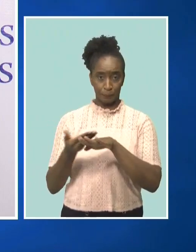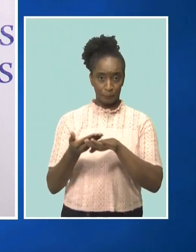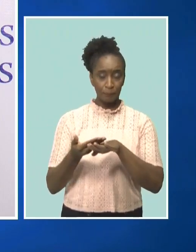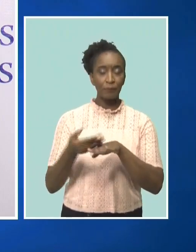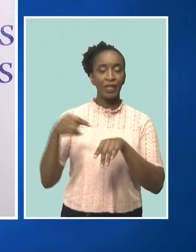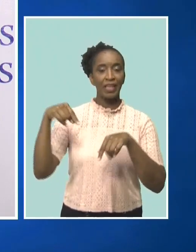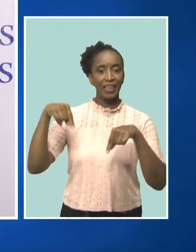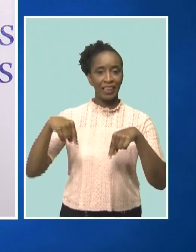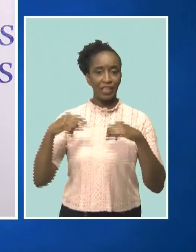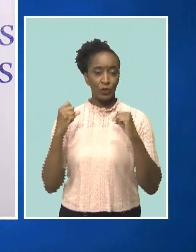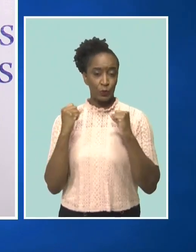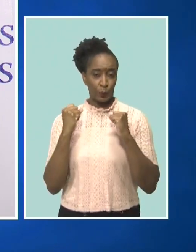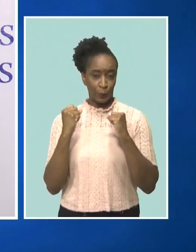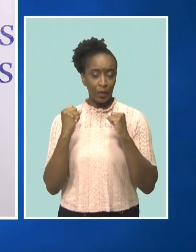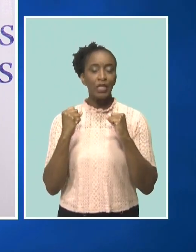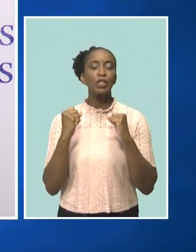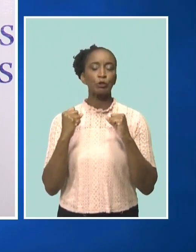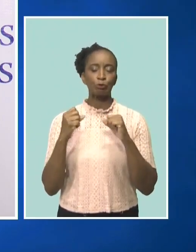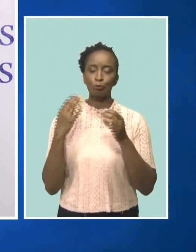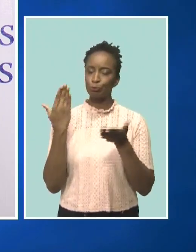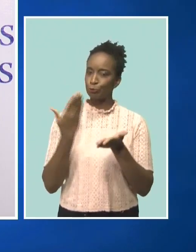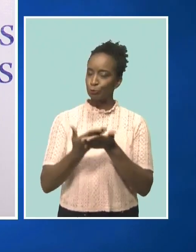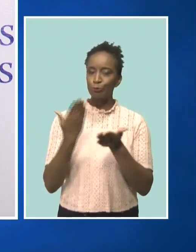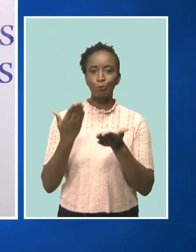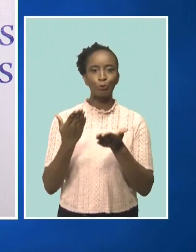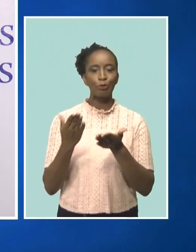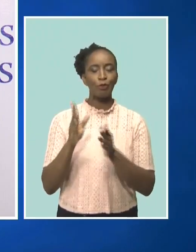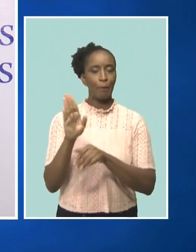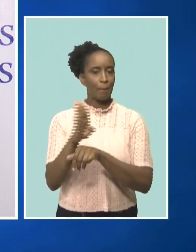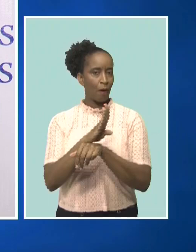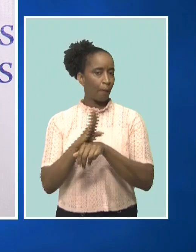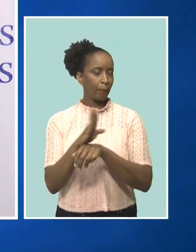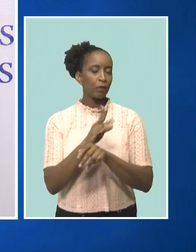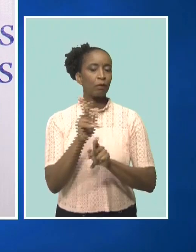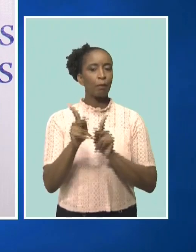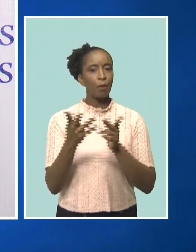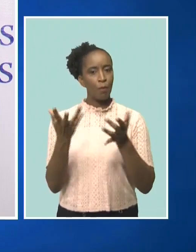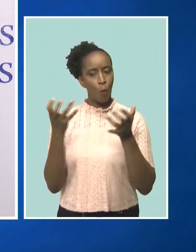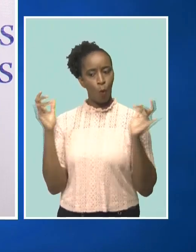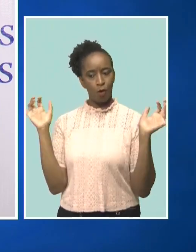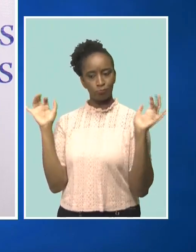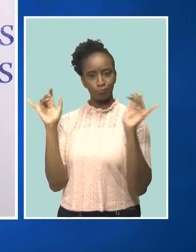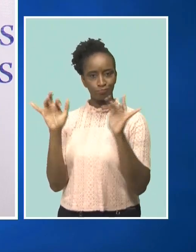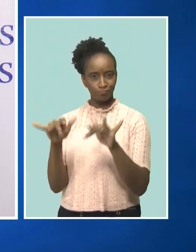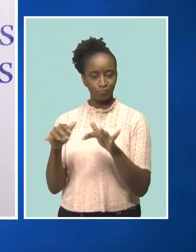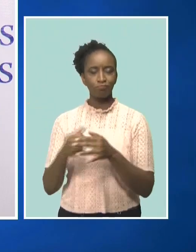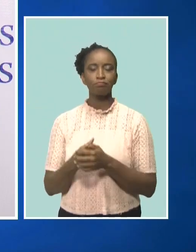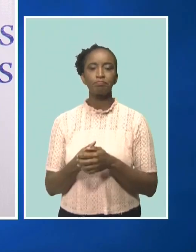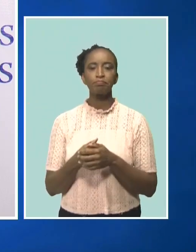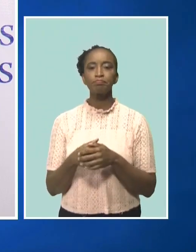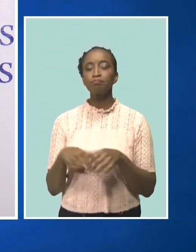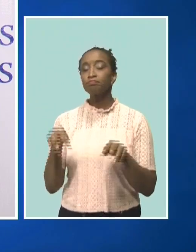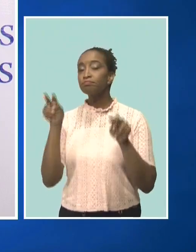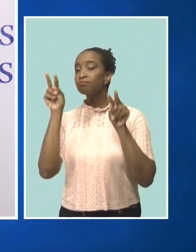reputation as a premier travel destination. Looking ahead, Barbados will welcome another inaugural cruise